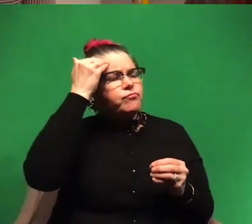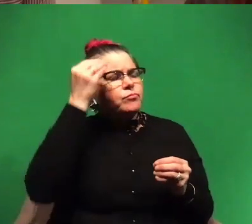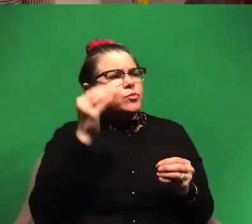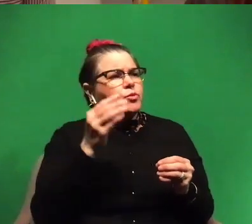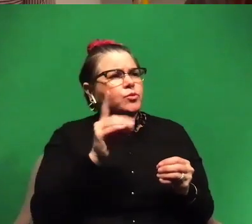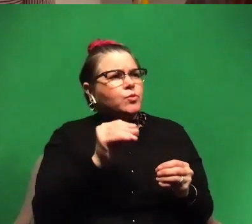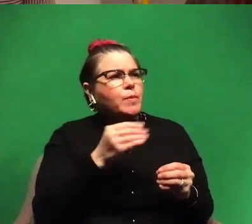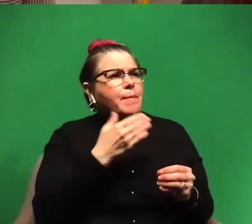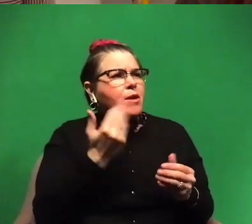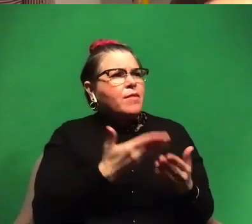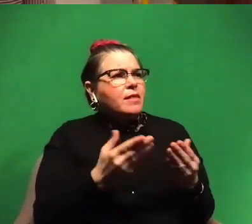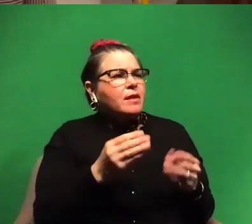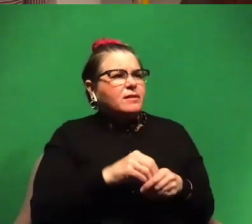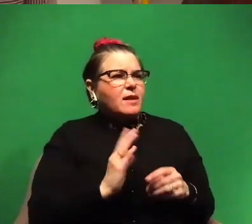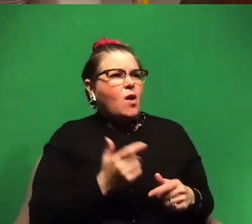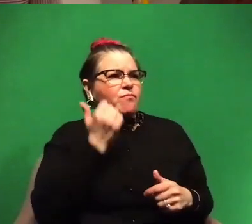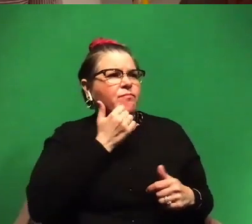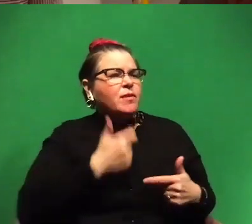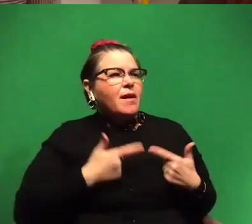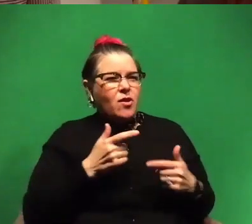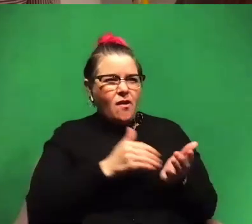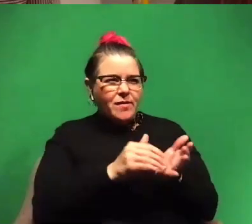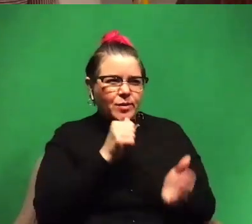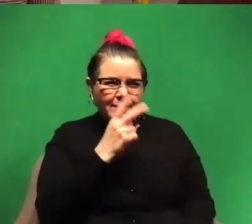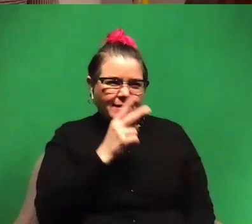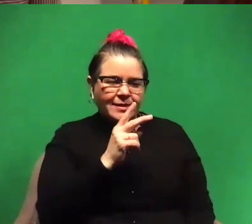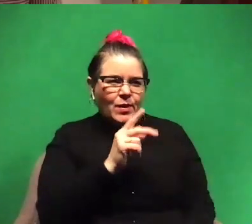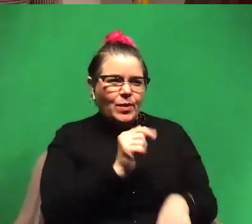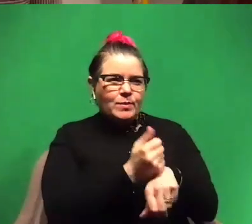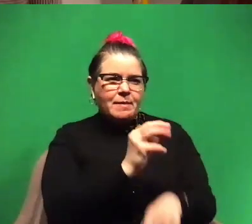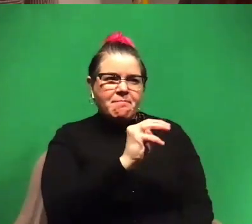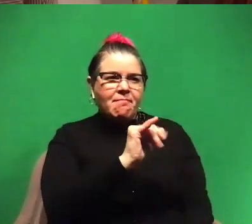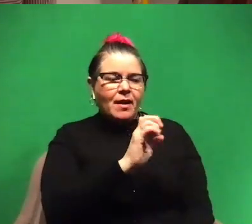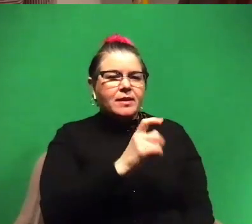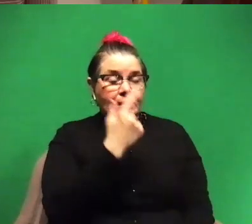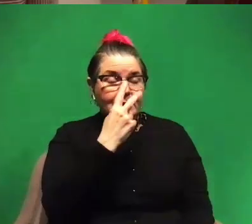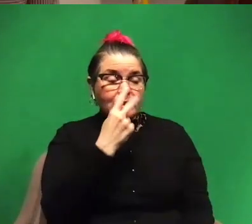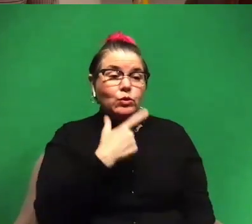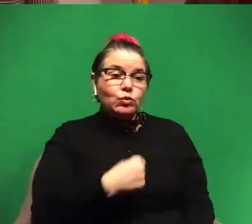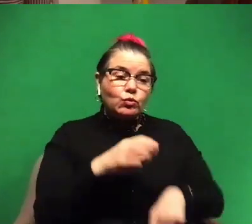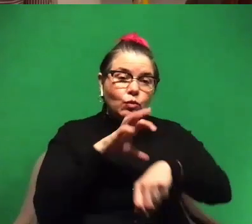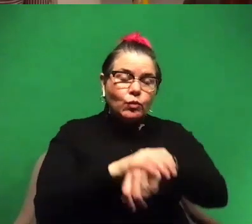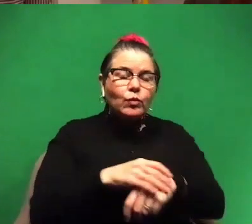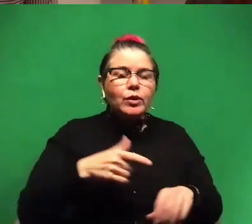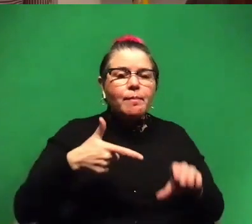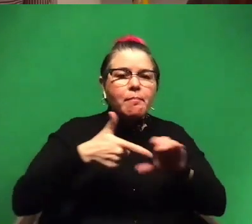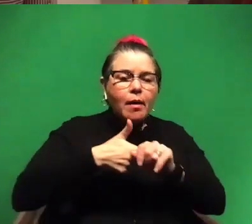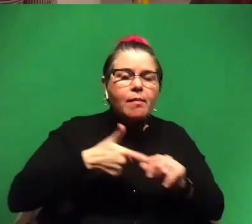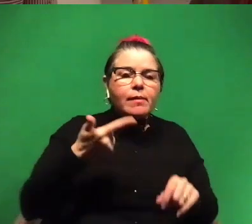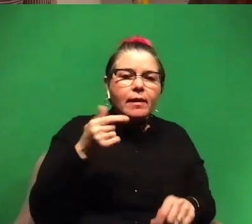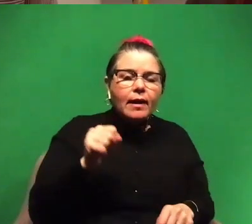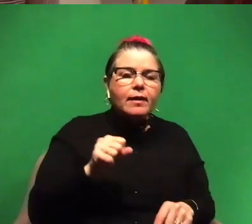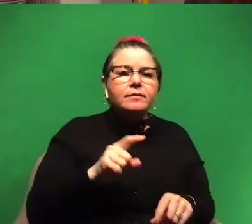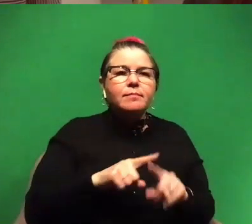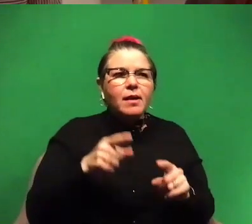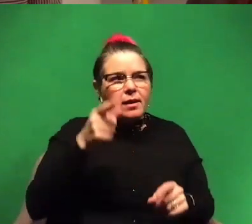things in our lives, because we don't often see these sites. Like you see the jewelry that comes in, you pump your gas, but like we don't really have a